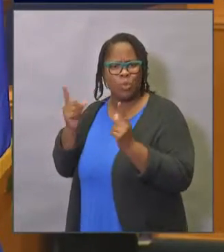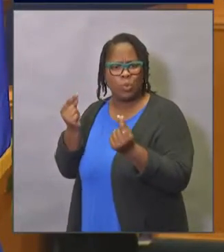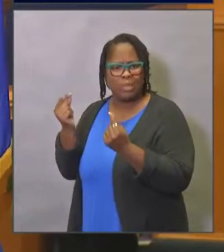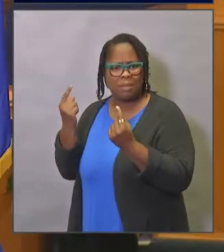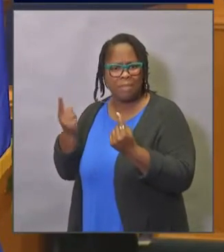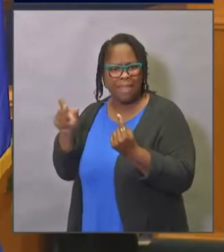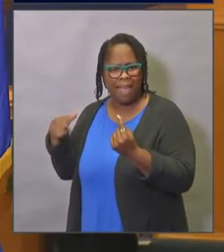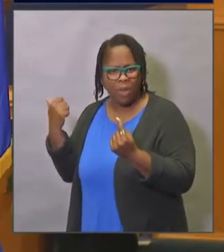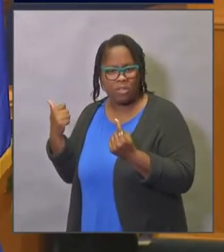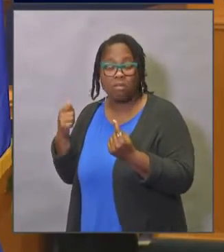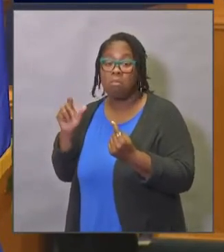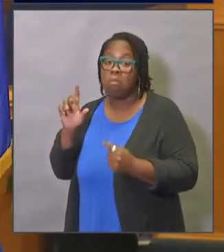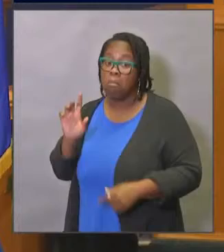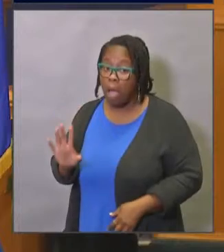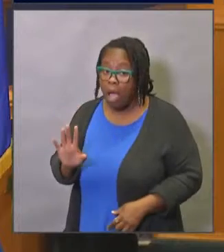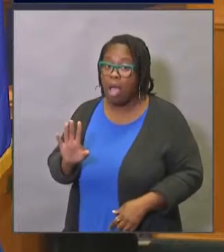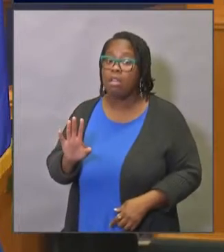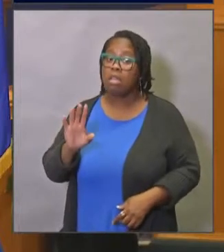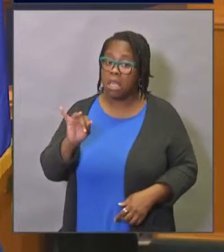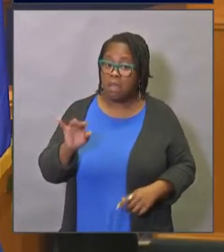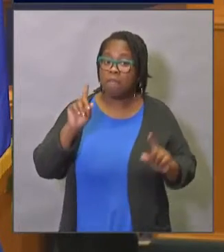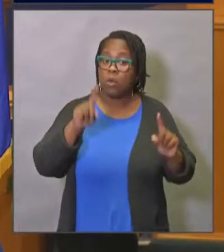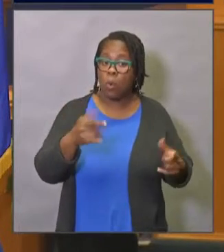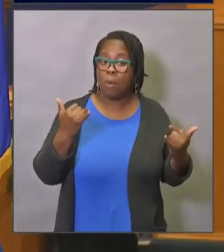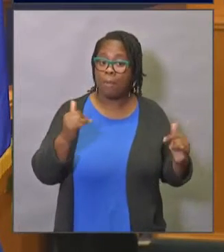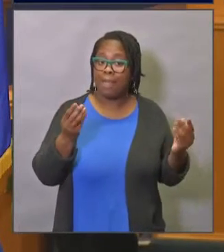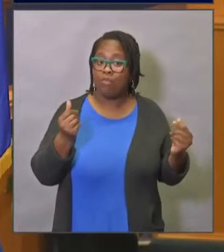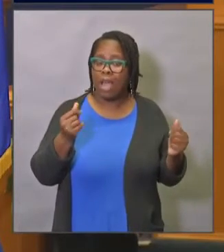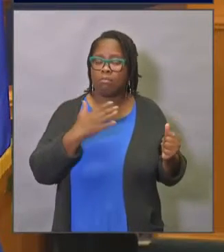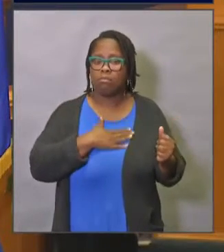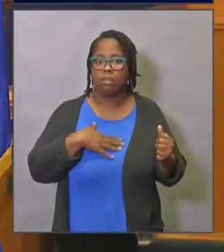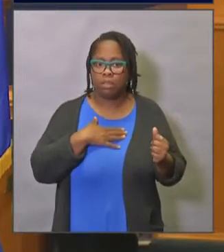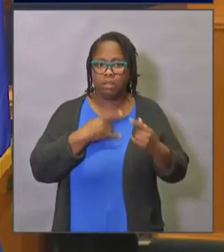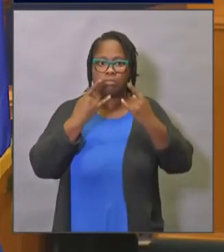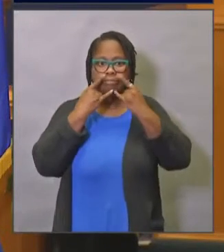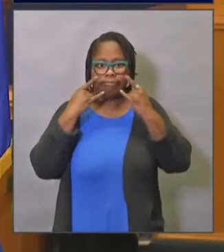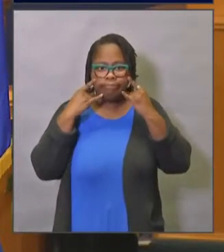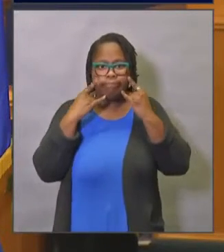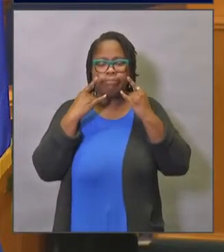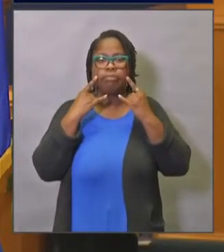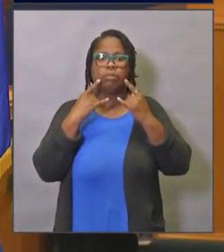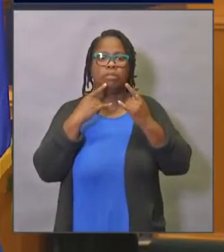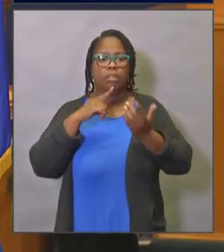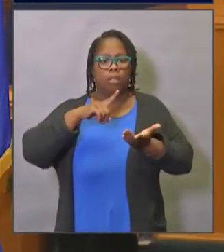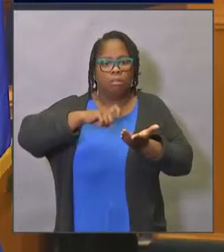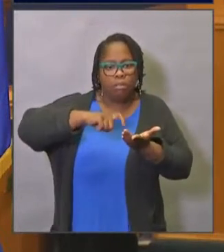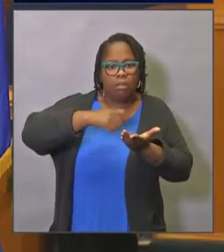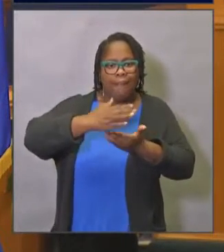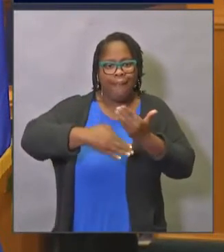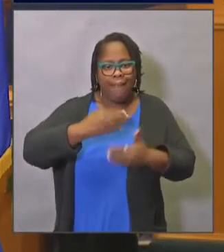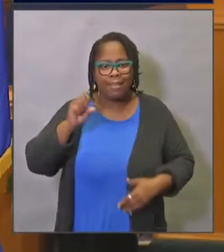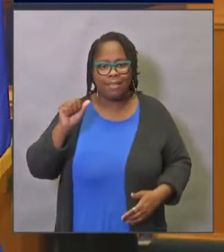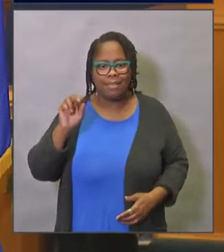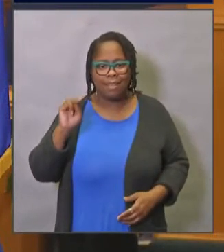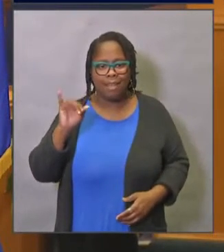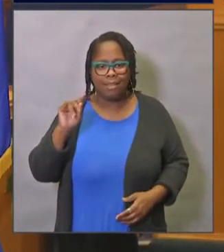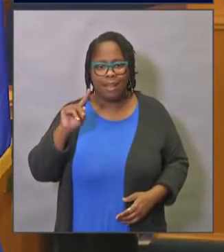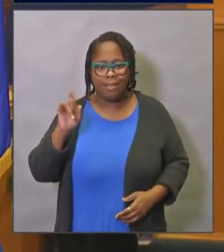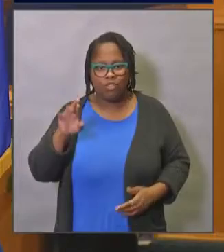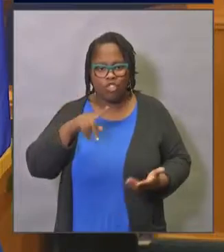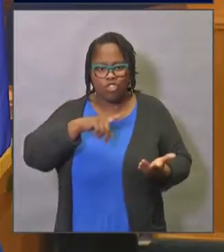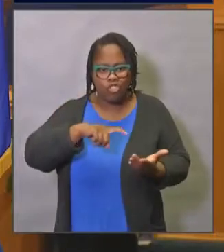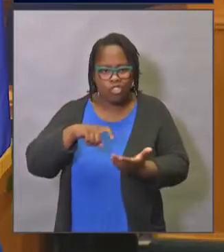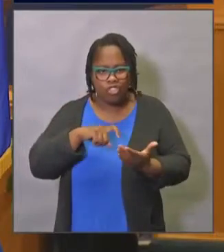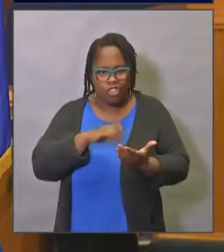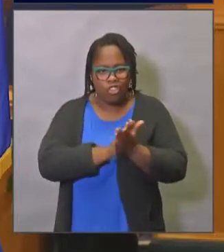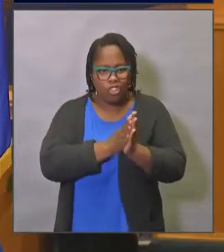going to a playground, as I noted earlier, to take all kinds of precautions to avoid as much as possible the risk. And now we're going to